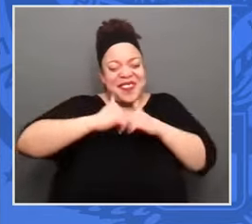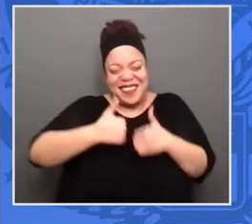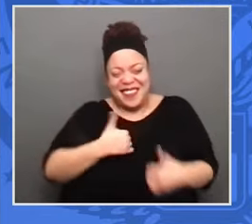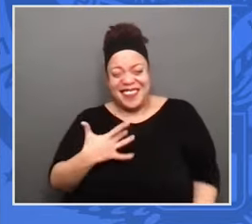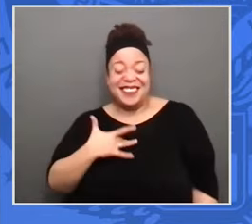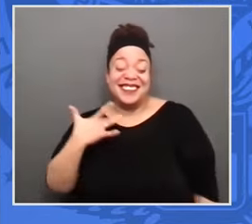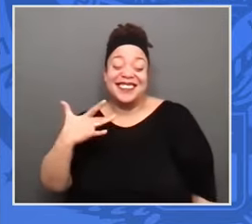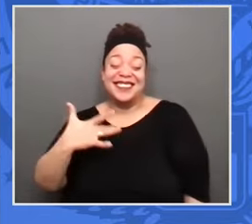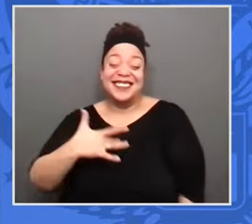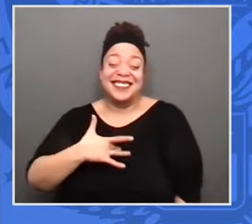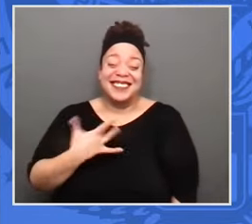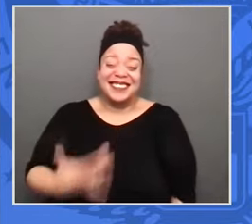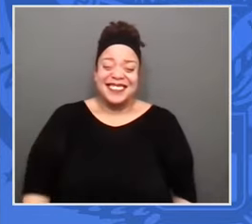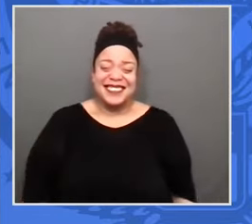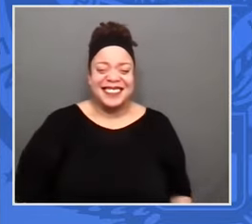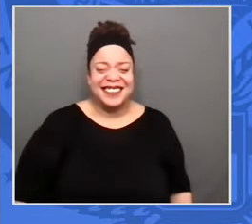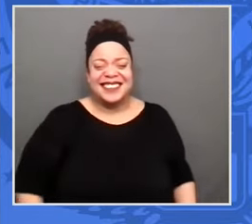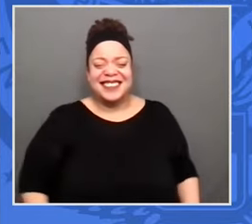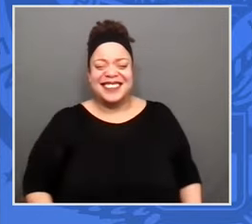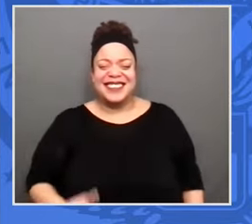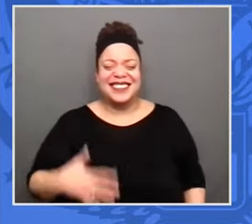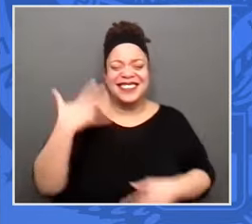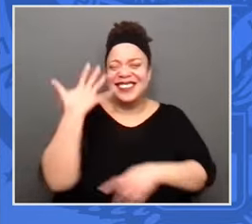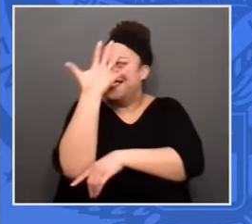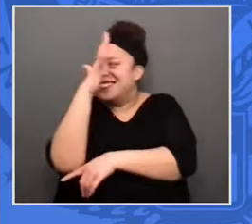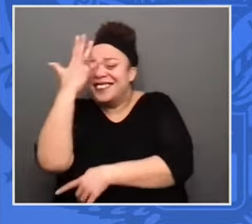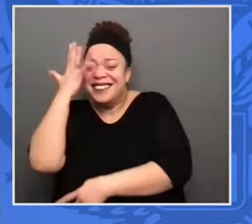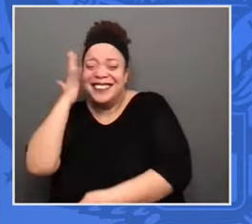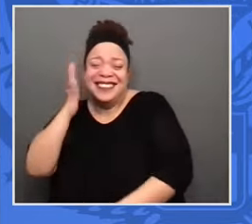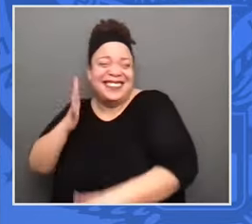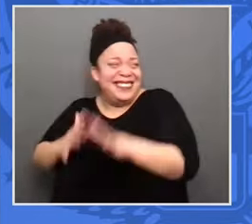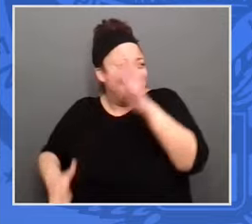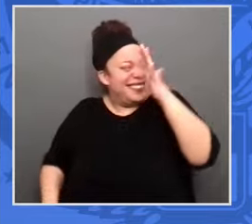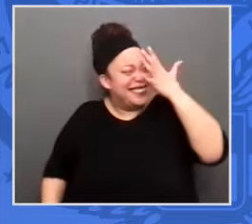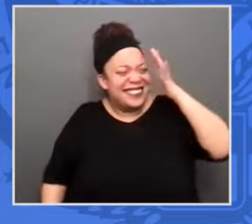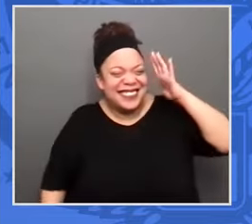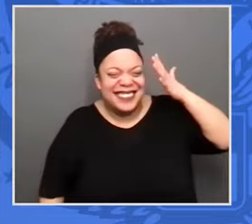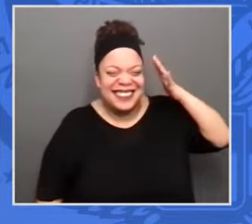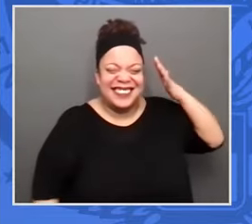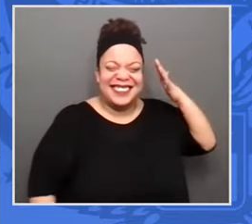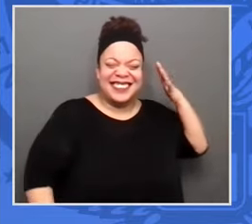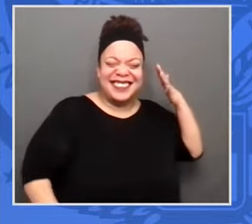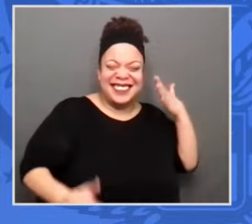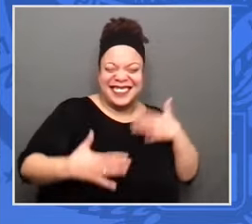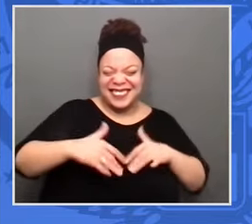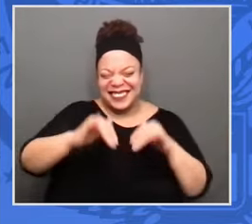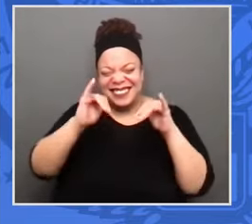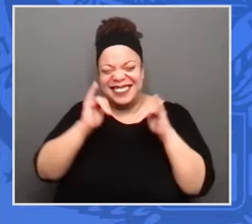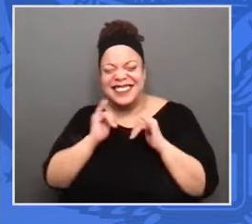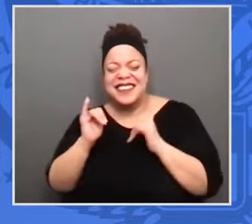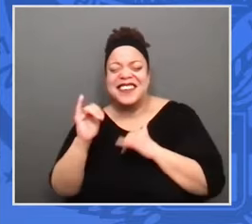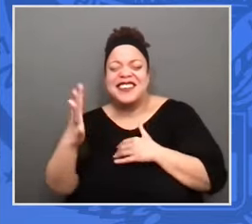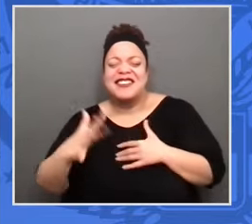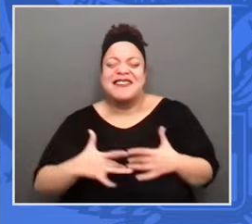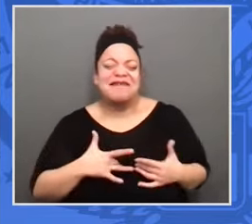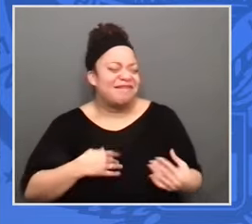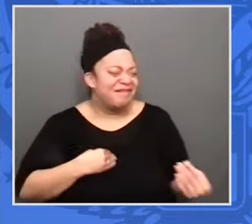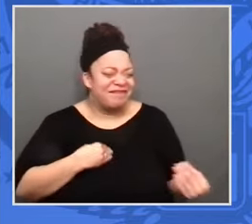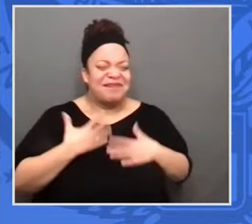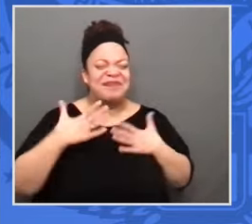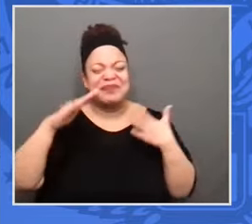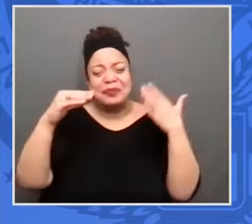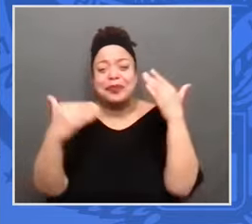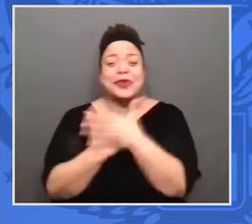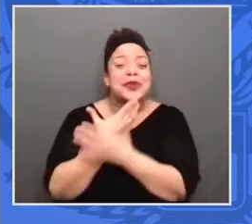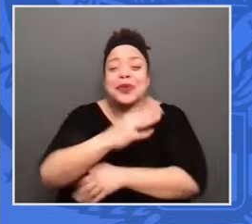Blossom on the tree, you know how I feel. It's a new dawn, it's a new day,